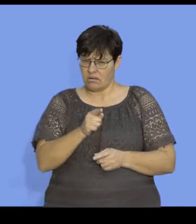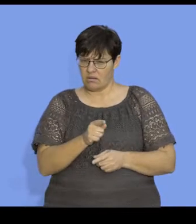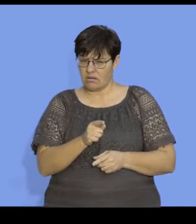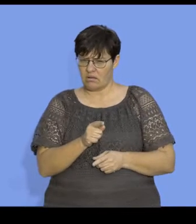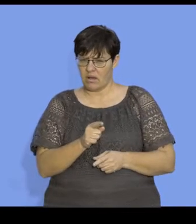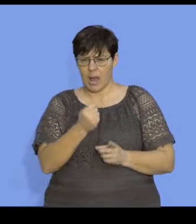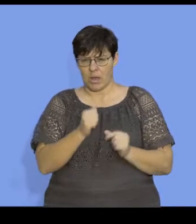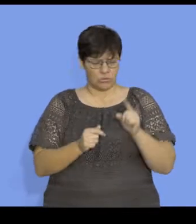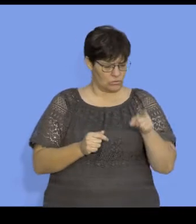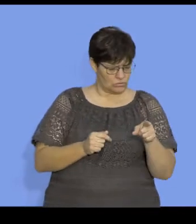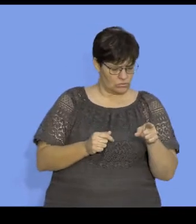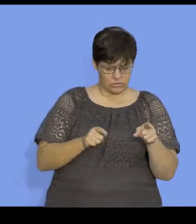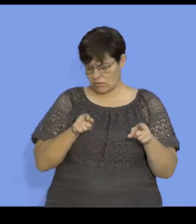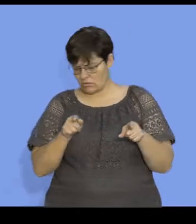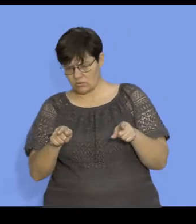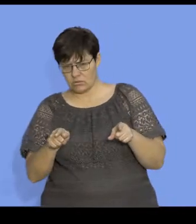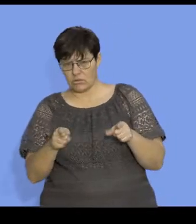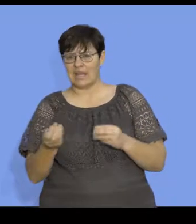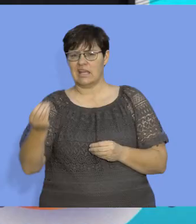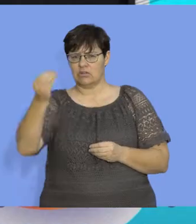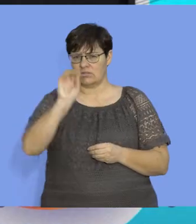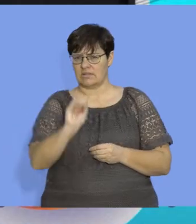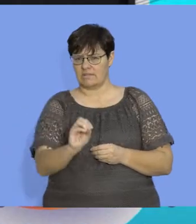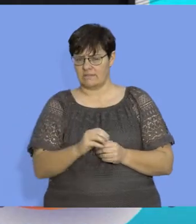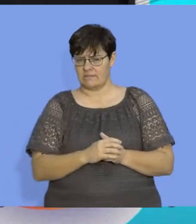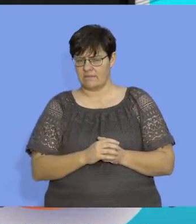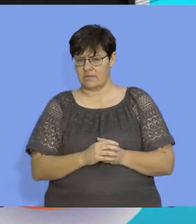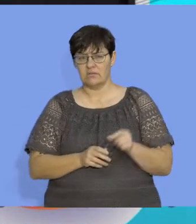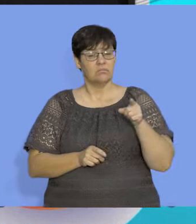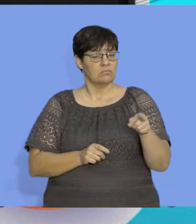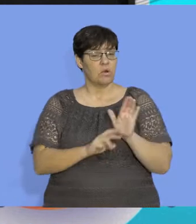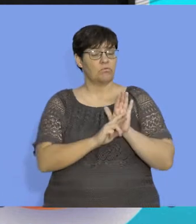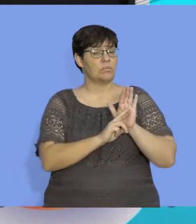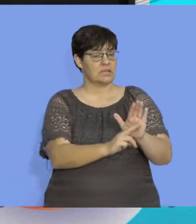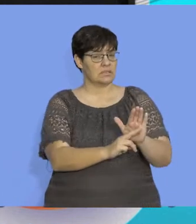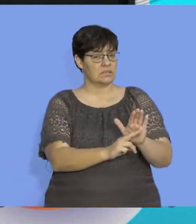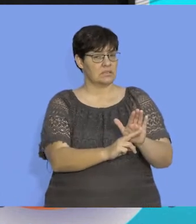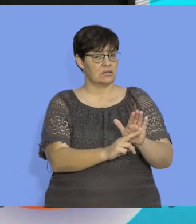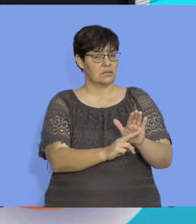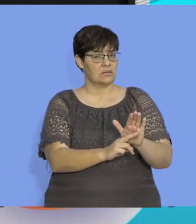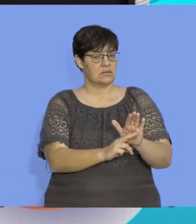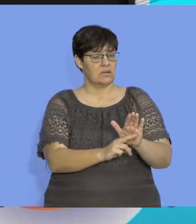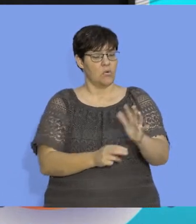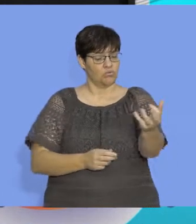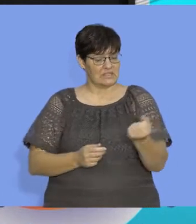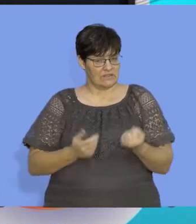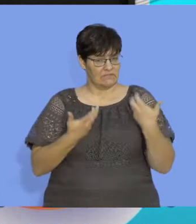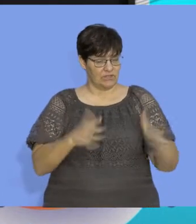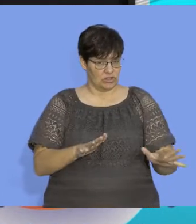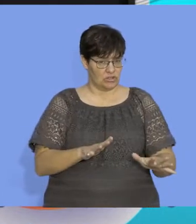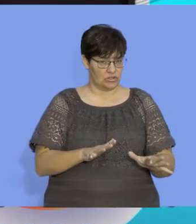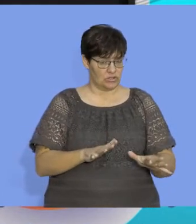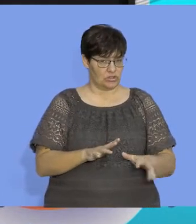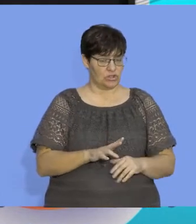the interest. One amount represents what we have received, okay? The other